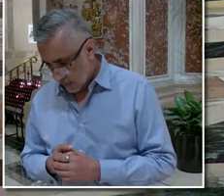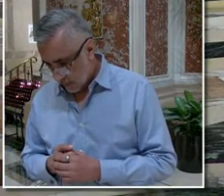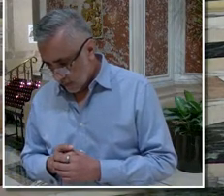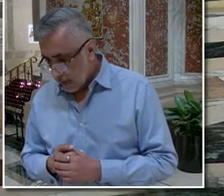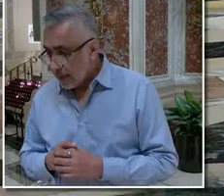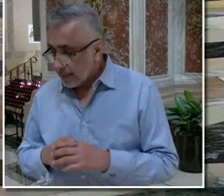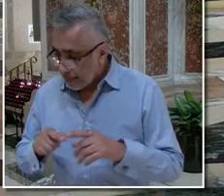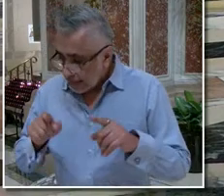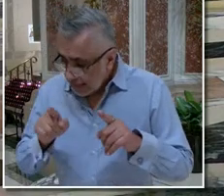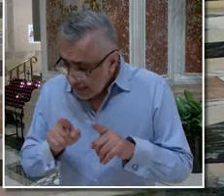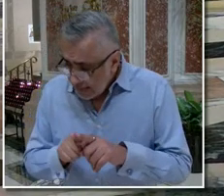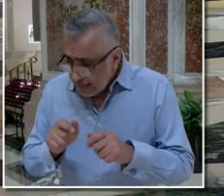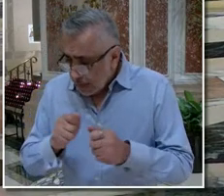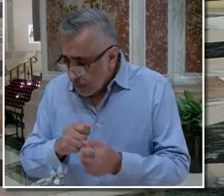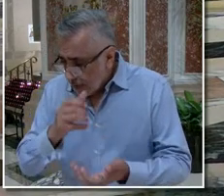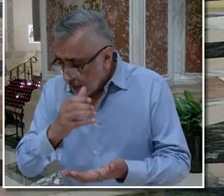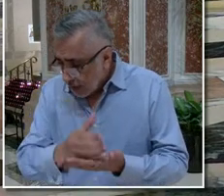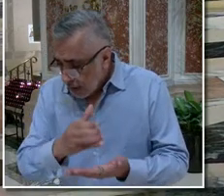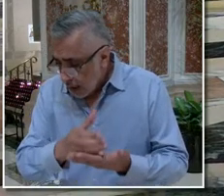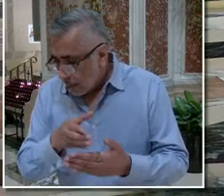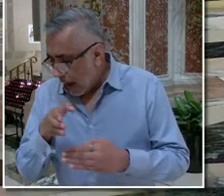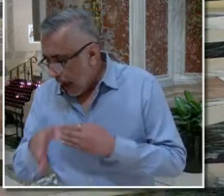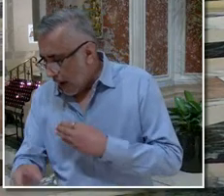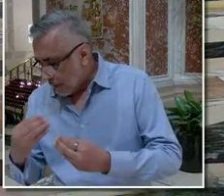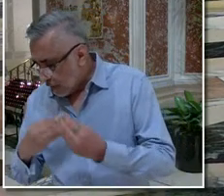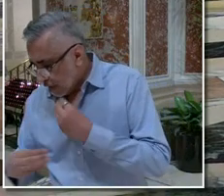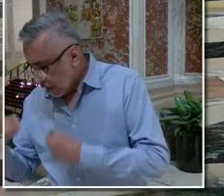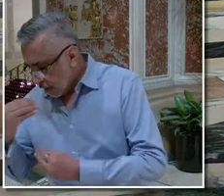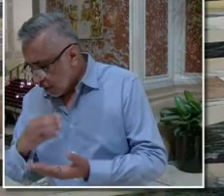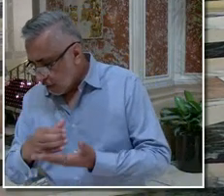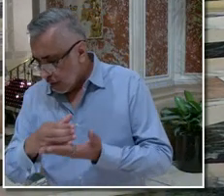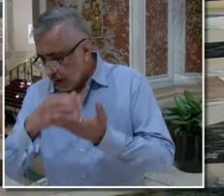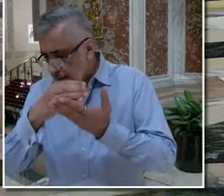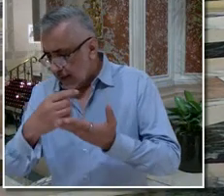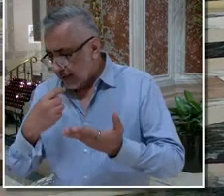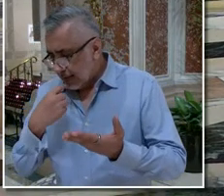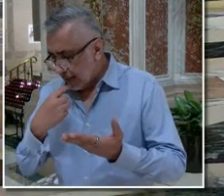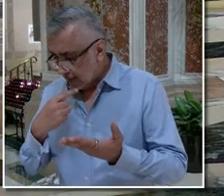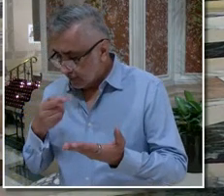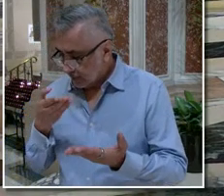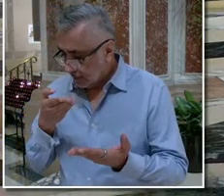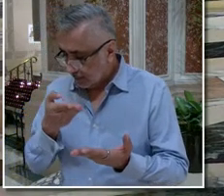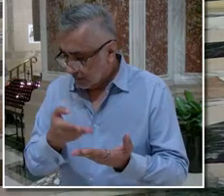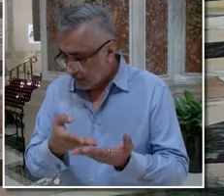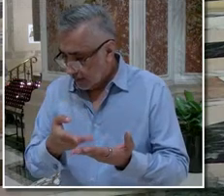Lo mismo hizo con el cáliz después de cenar, diciendo: